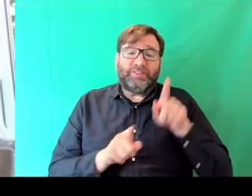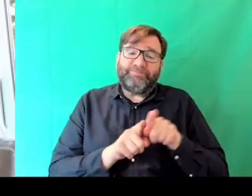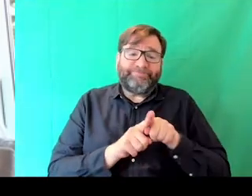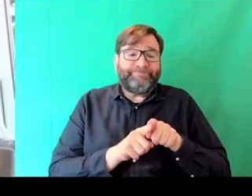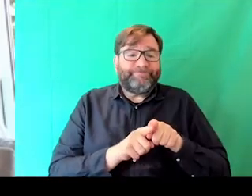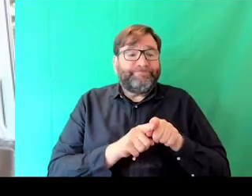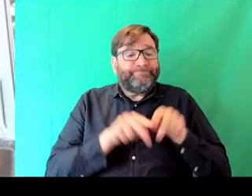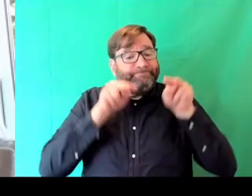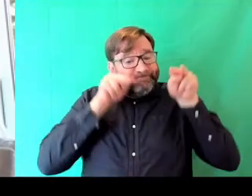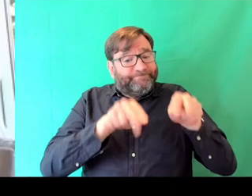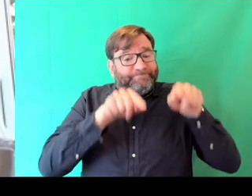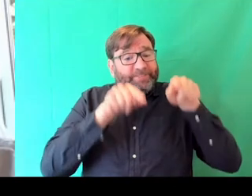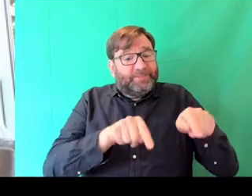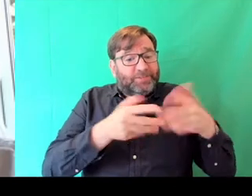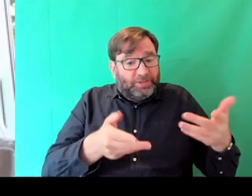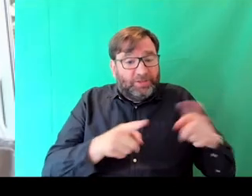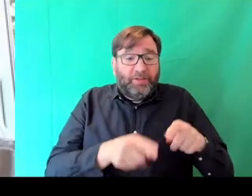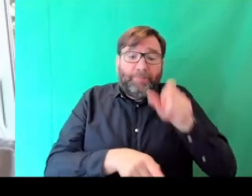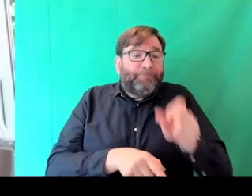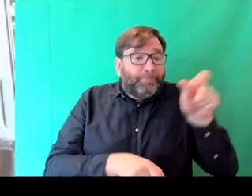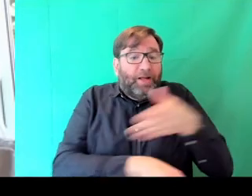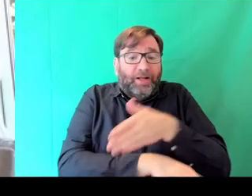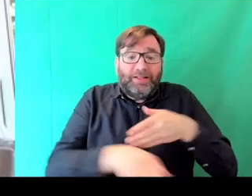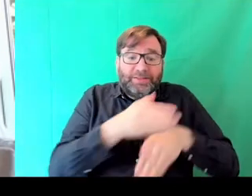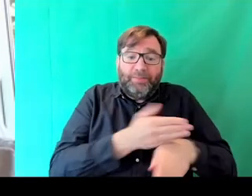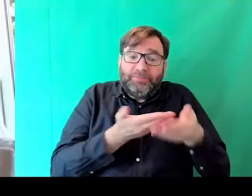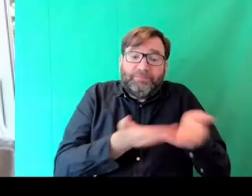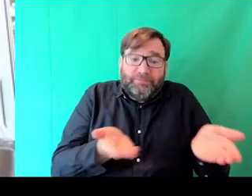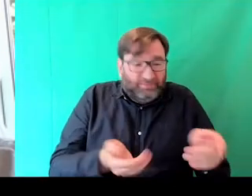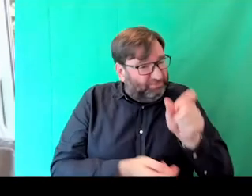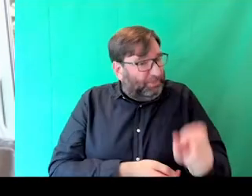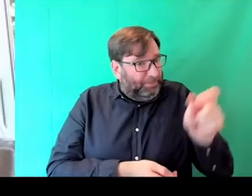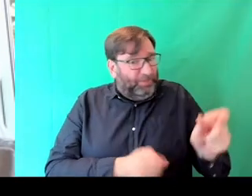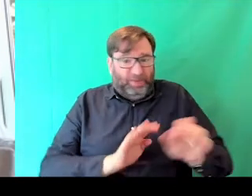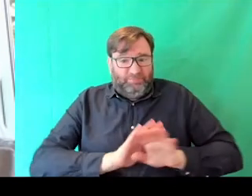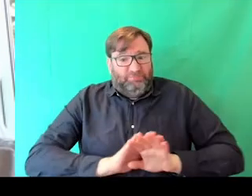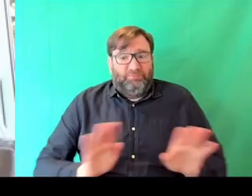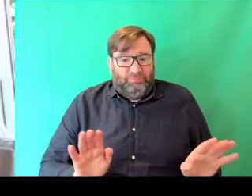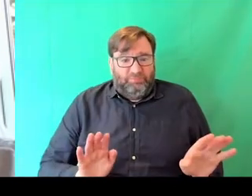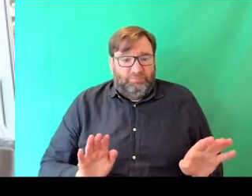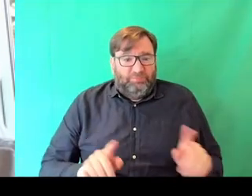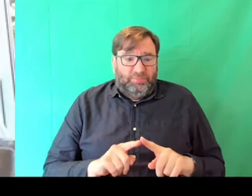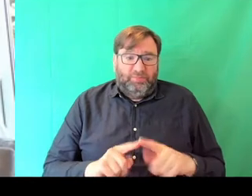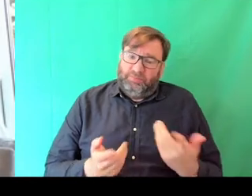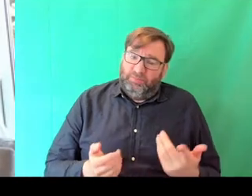looking for something special. We're just looking for equality. Awesome. Thank you for that, Tucker.